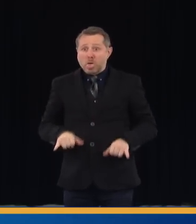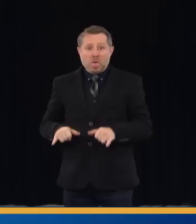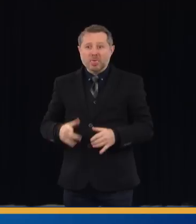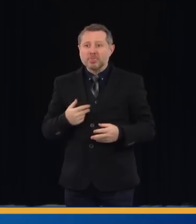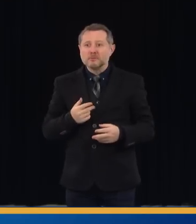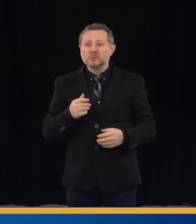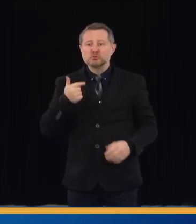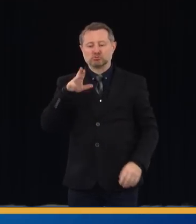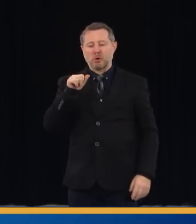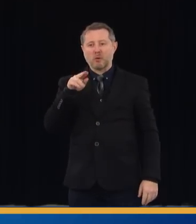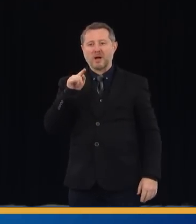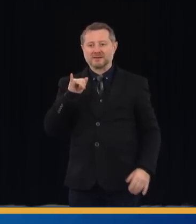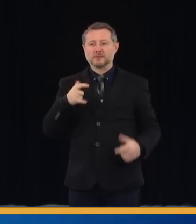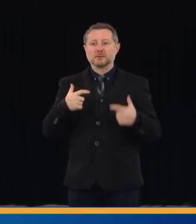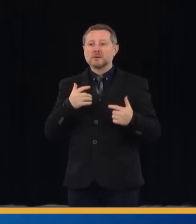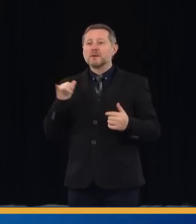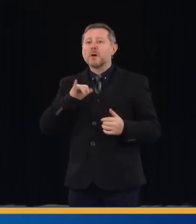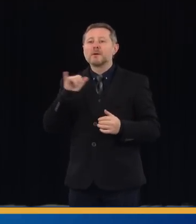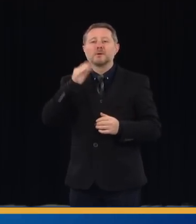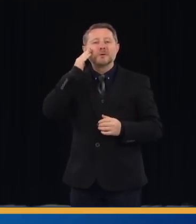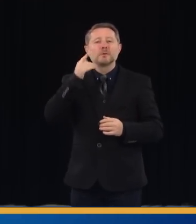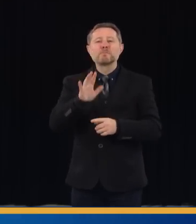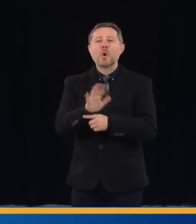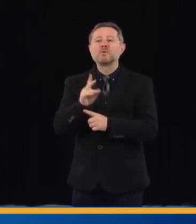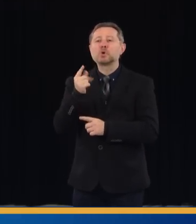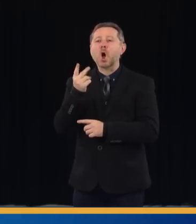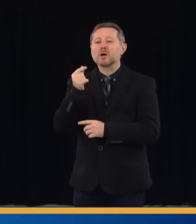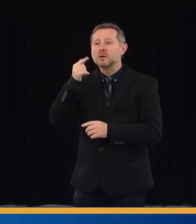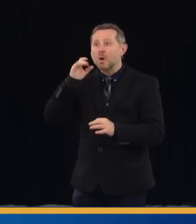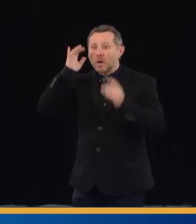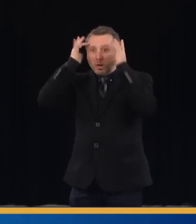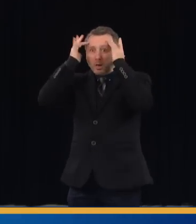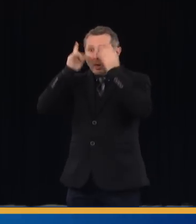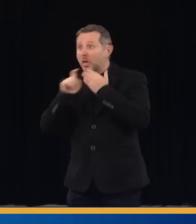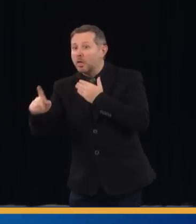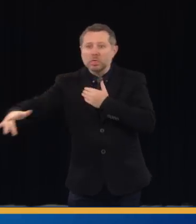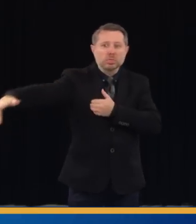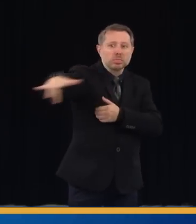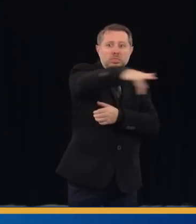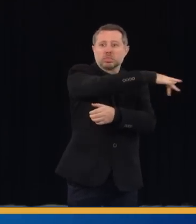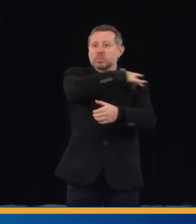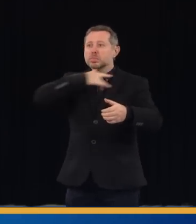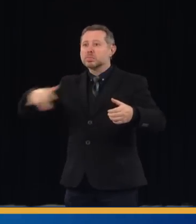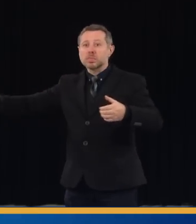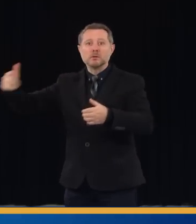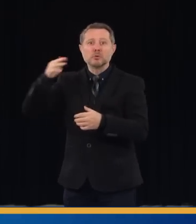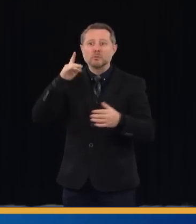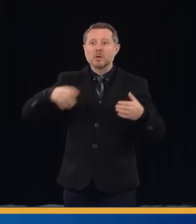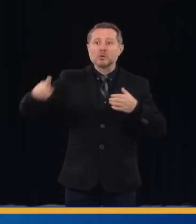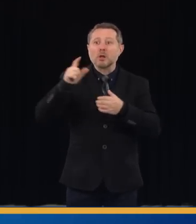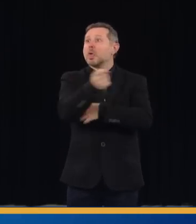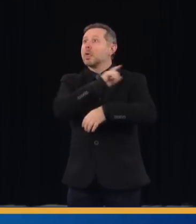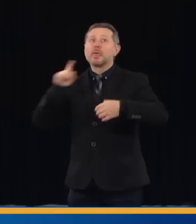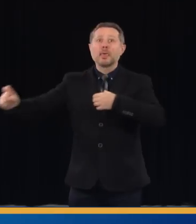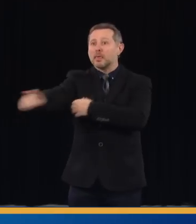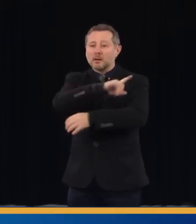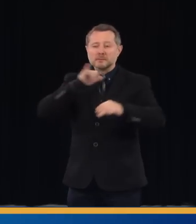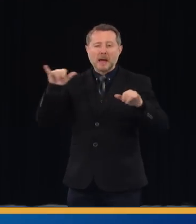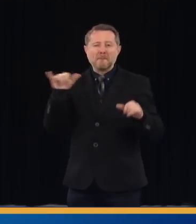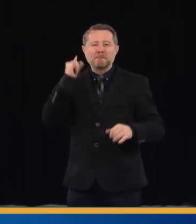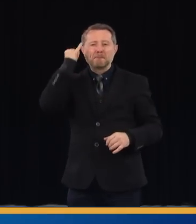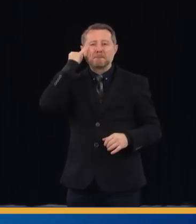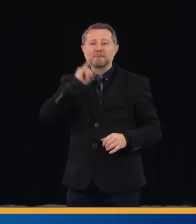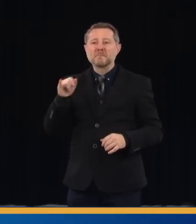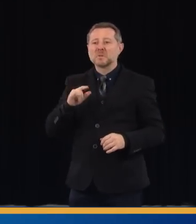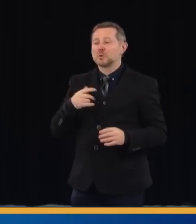know? Day after day after day. When does it end? How does it end? I don't know. I'm out of control. I think that testing is going to be the